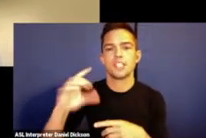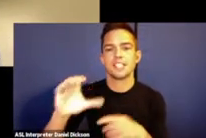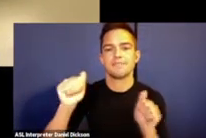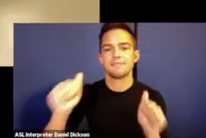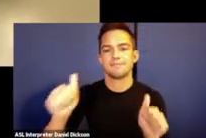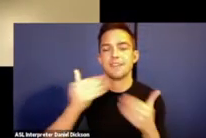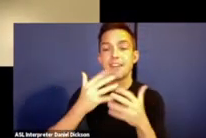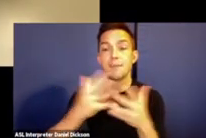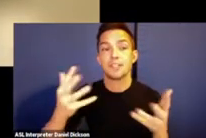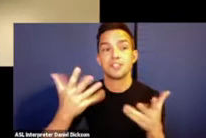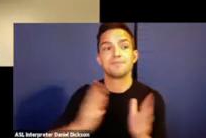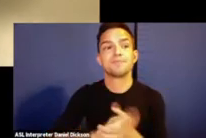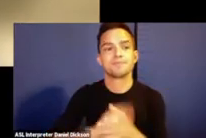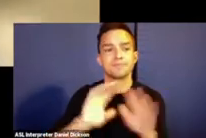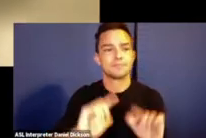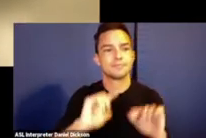you very much.